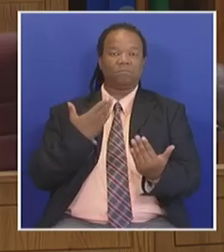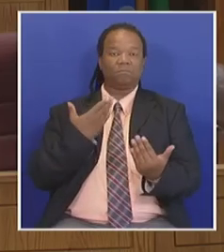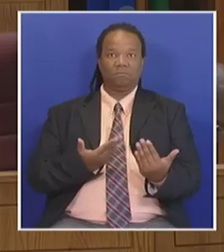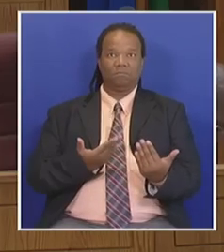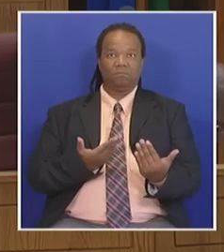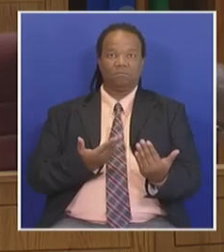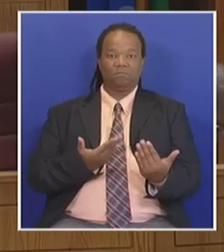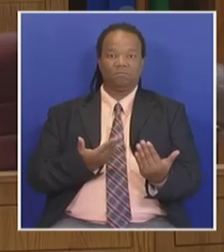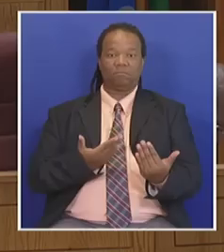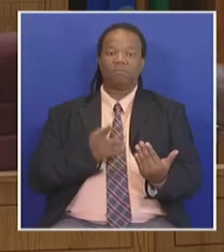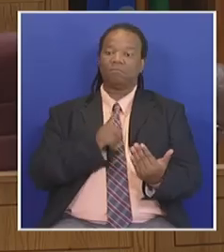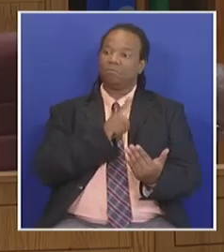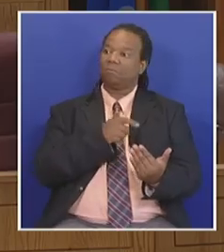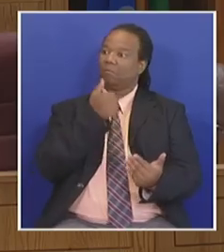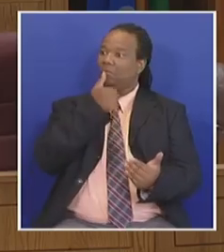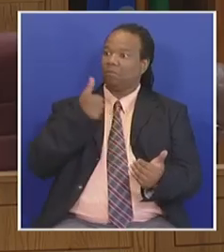by the whippery that